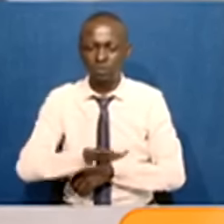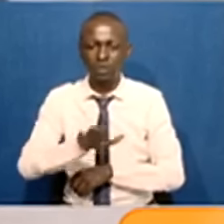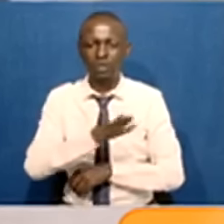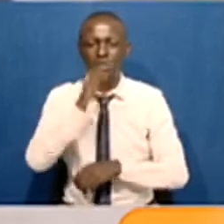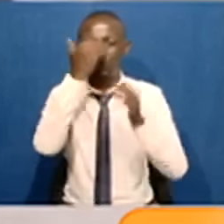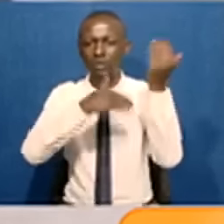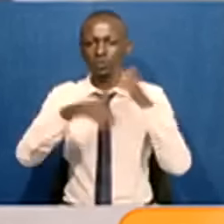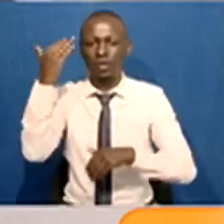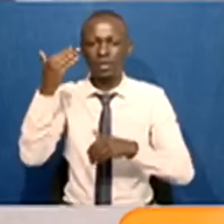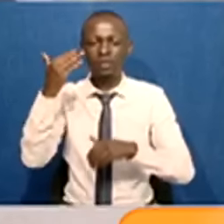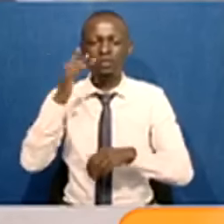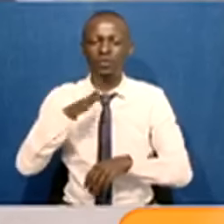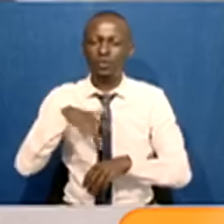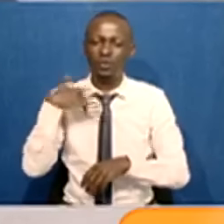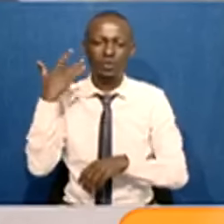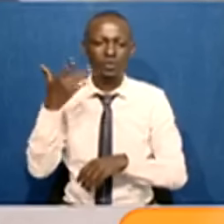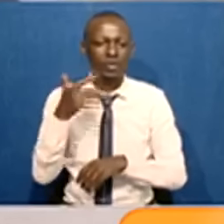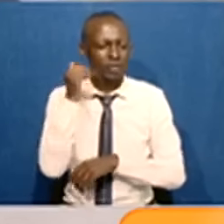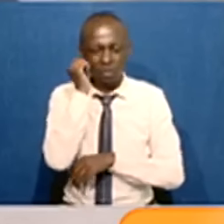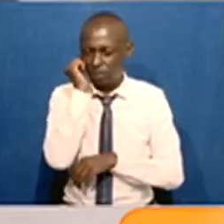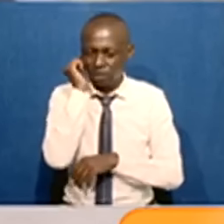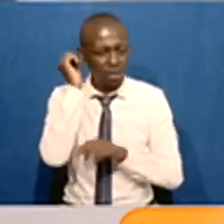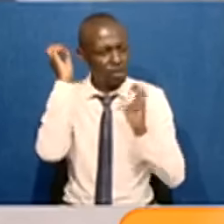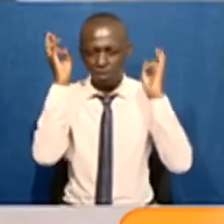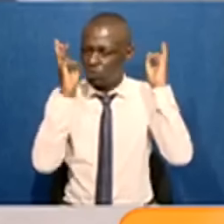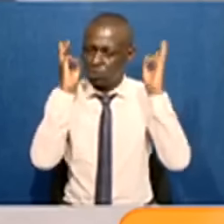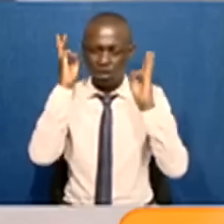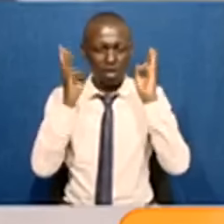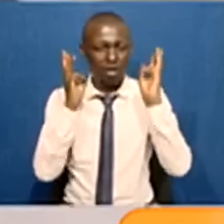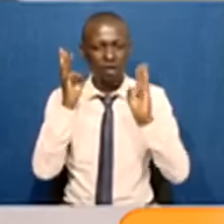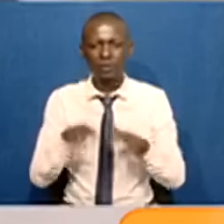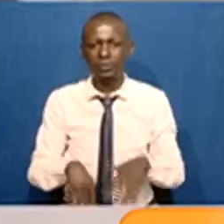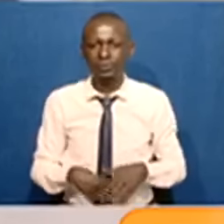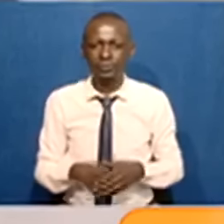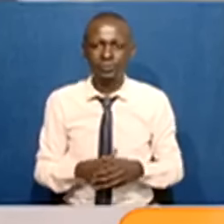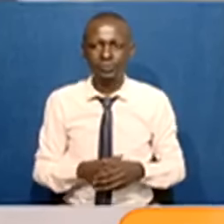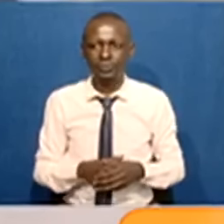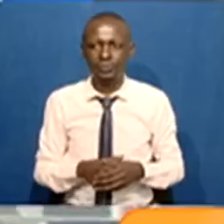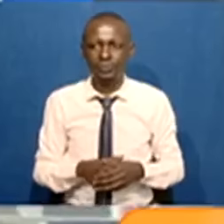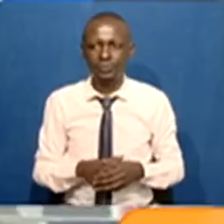shaken. Brenda Wanga, Citizen TV at the Kenyatta University.